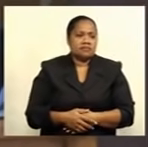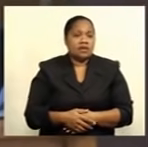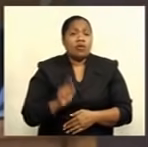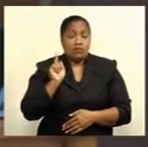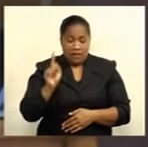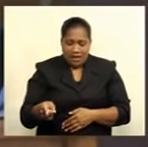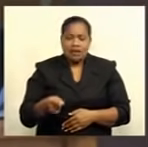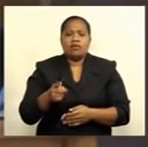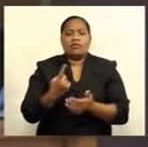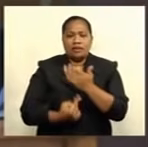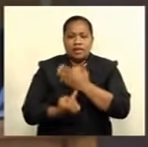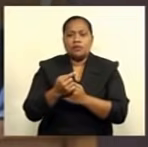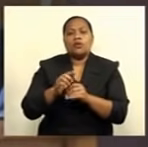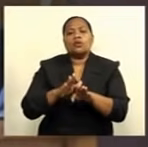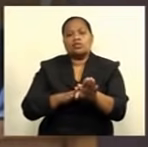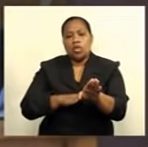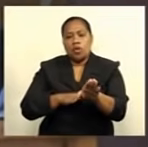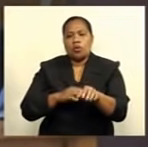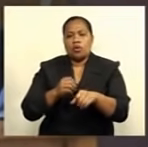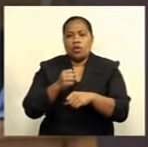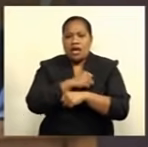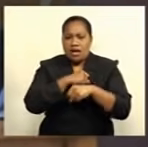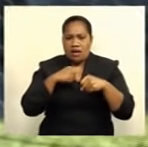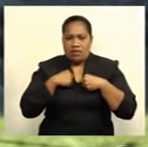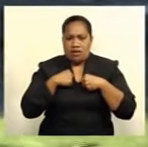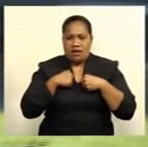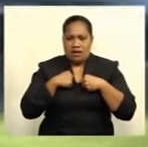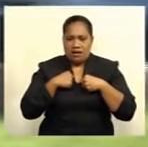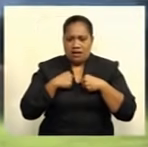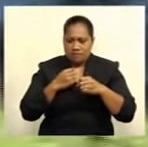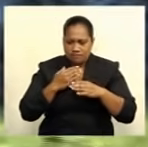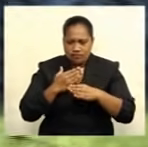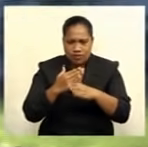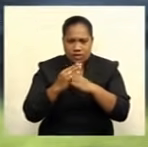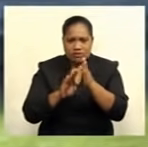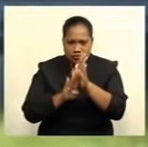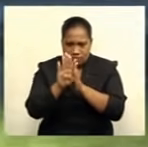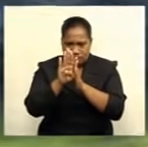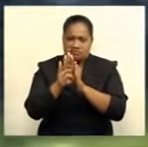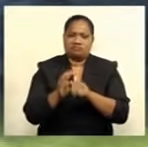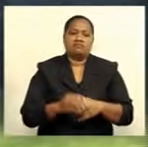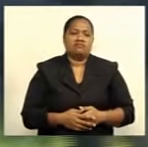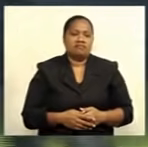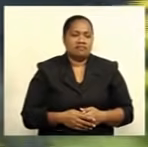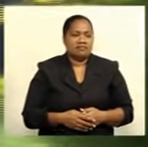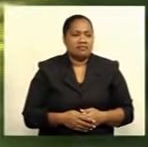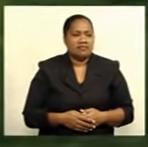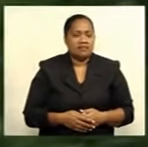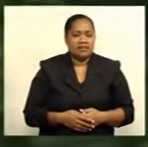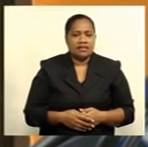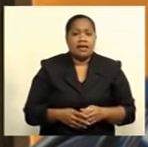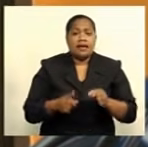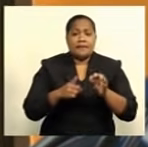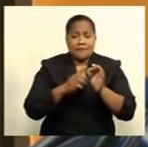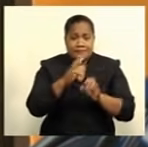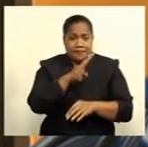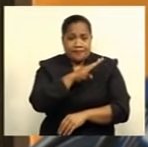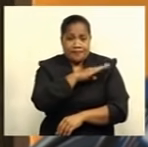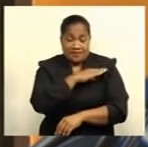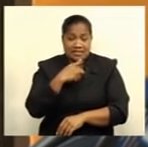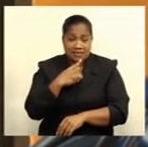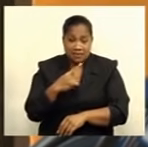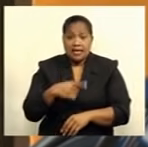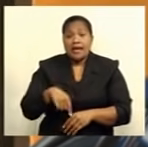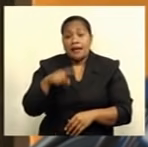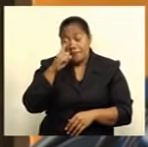down our process of getting out of these restrictions. Prime Minister Vorengen Bainimarama says if people are to return to some sense